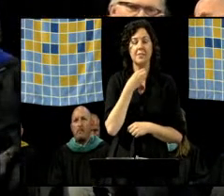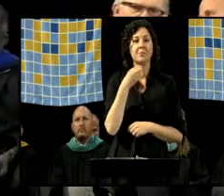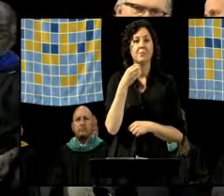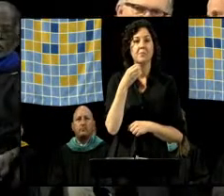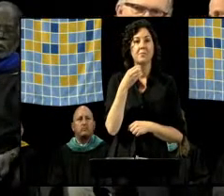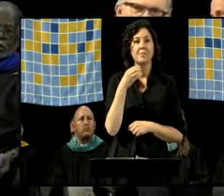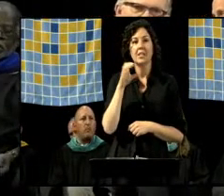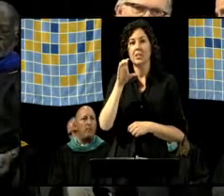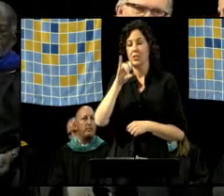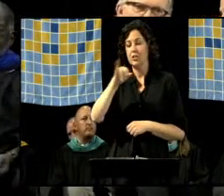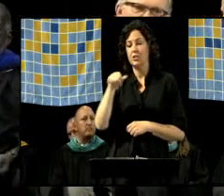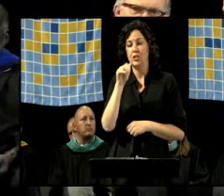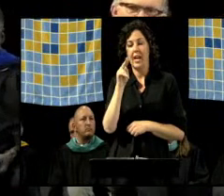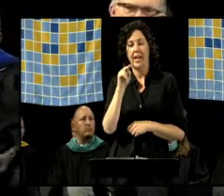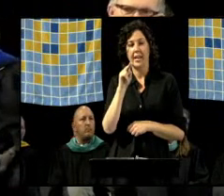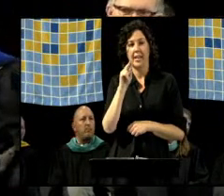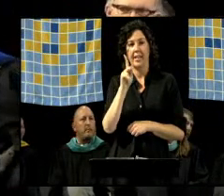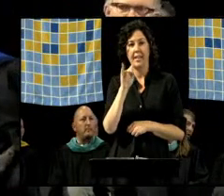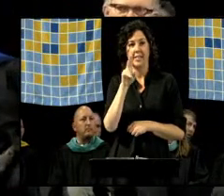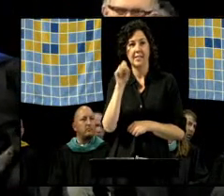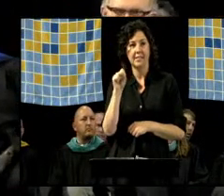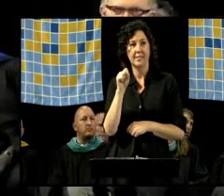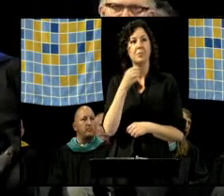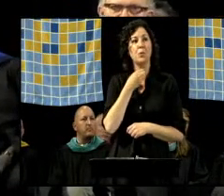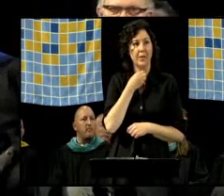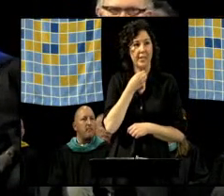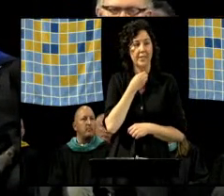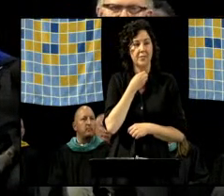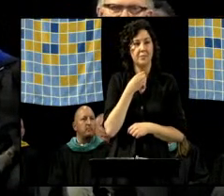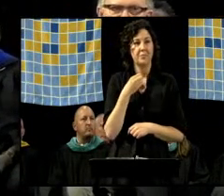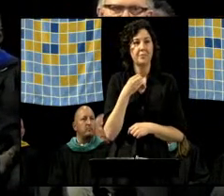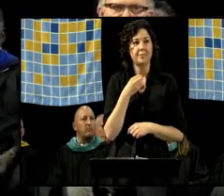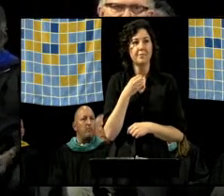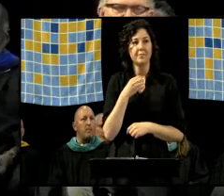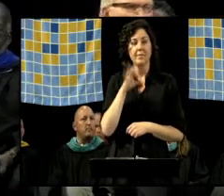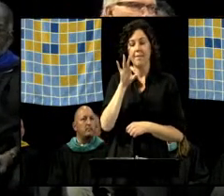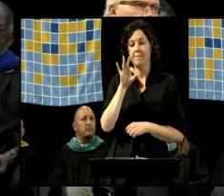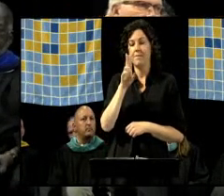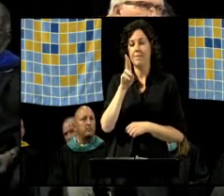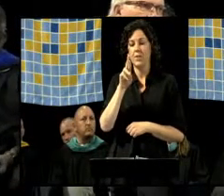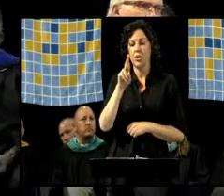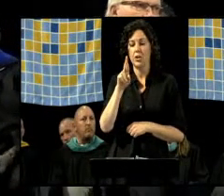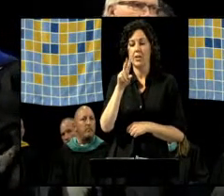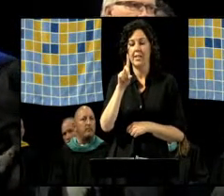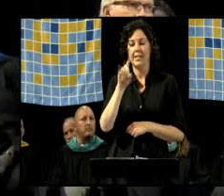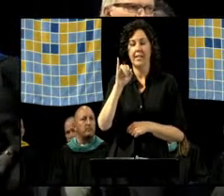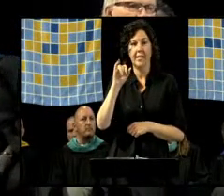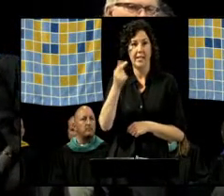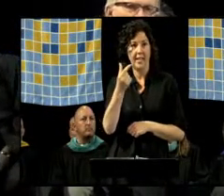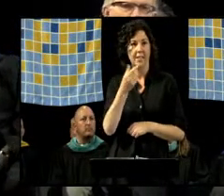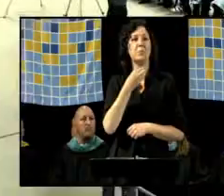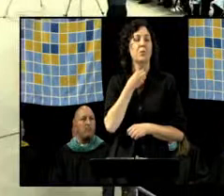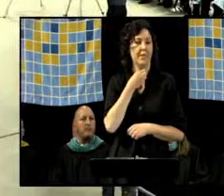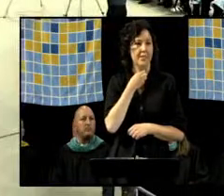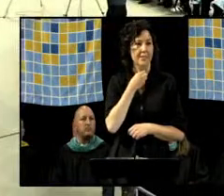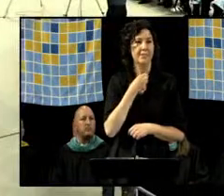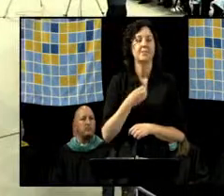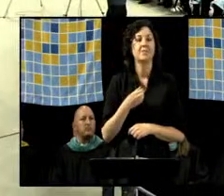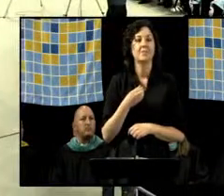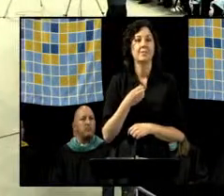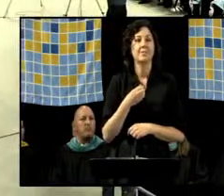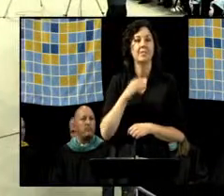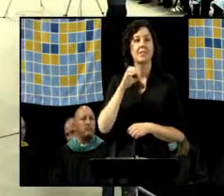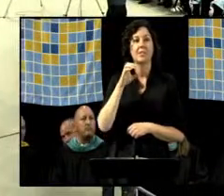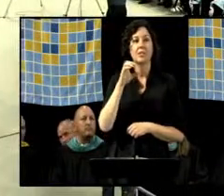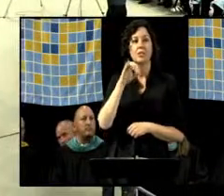Kennard Jenkins, United States Marine Corps. Leonard Ferdig, United States Marine Corps.